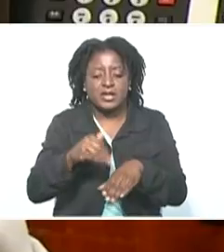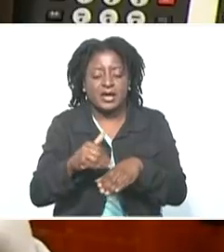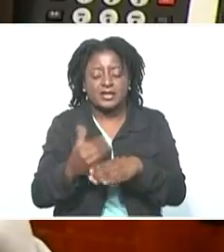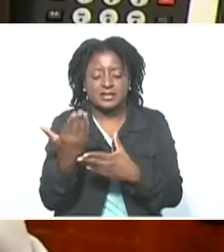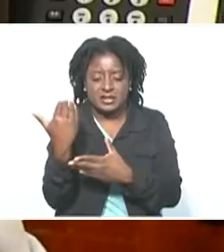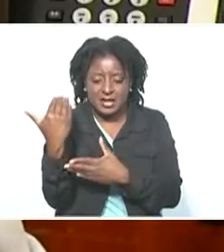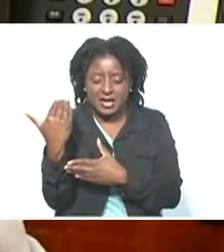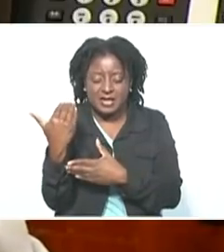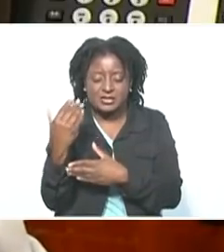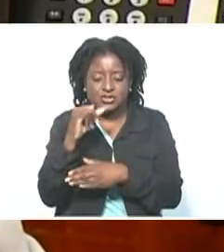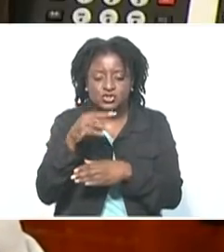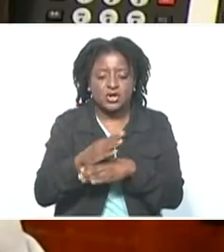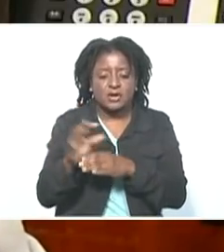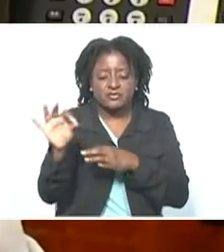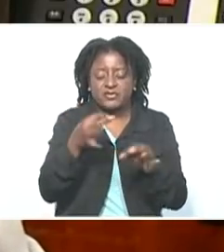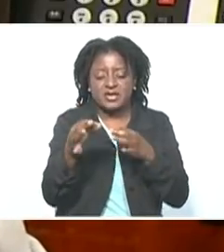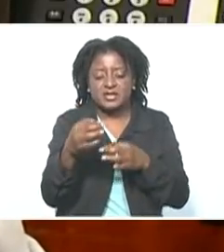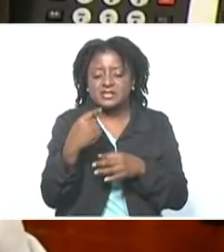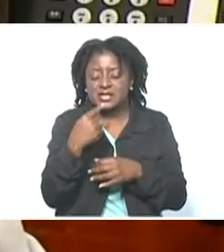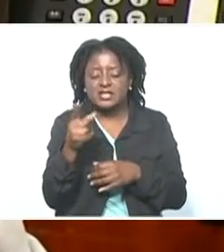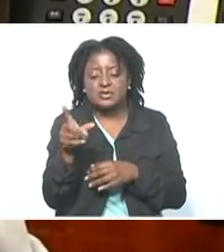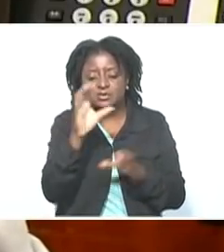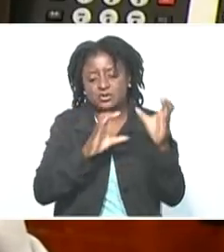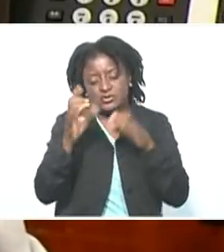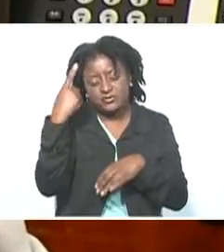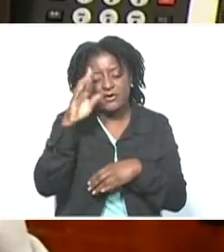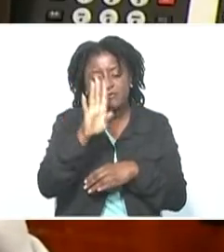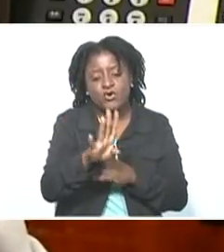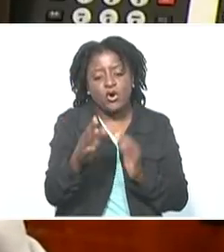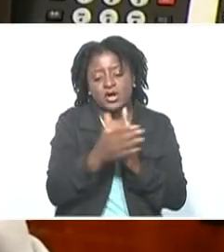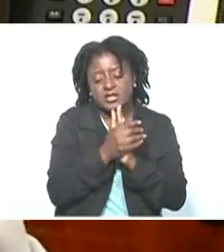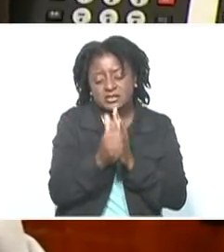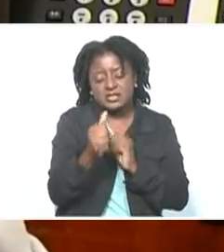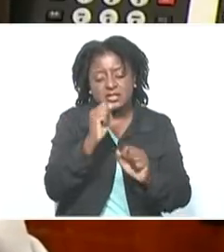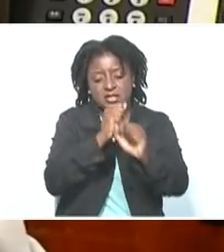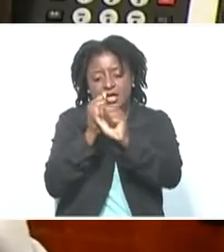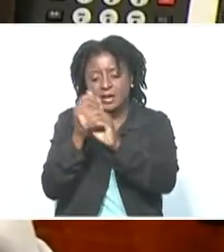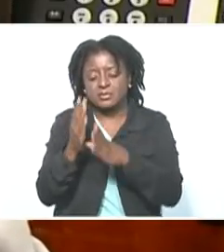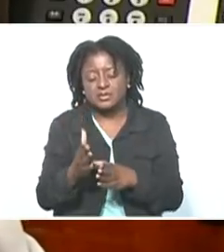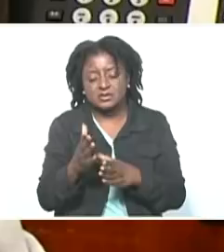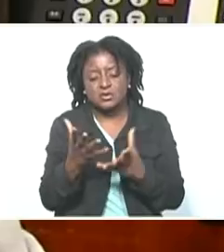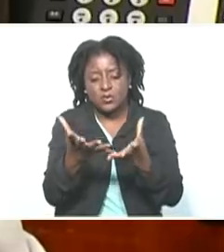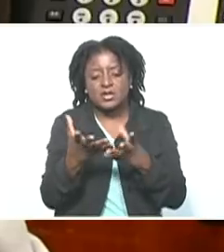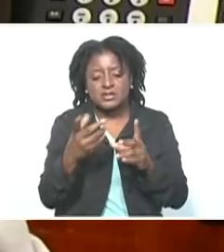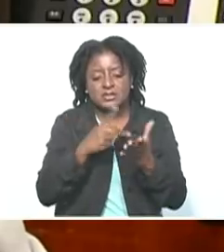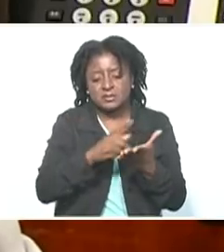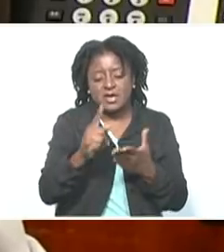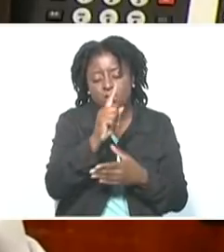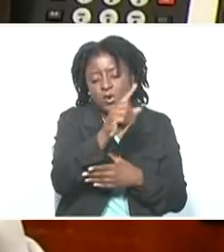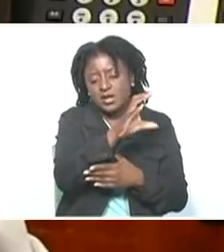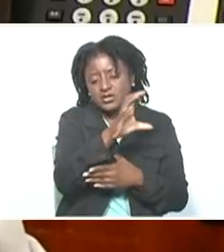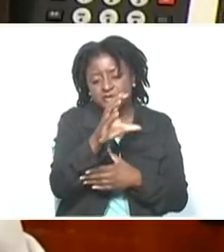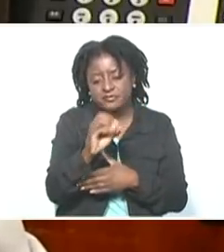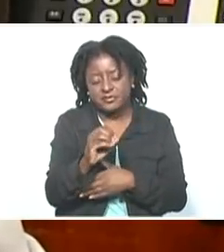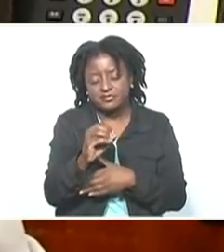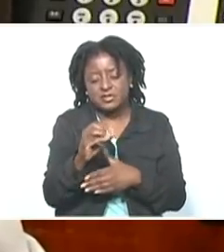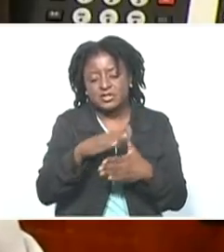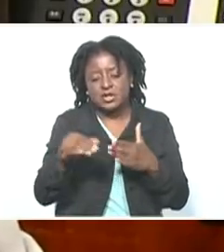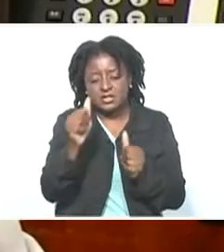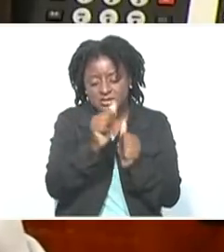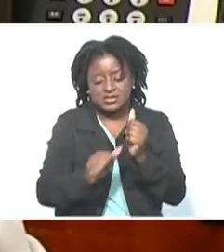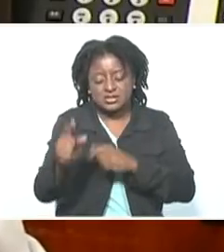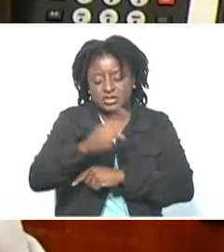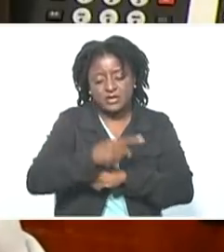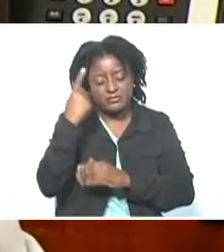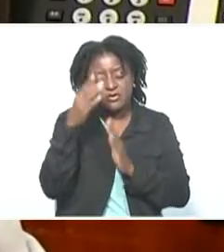down and said he was looking for 4 skilled carpenters that day. He's willing to pay $150 a day for skilled carpenter, but we just don't